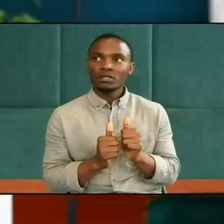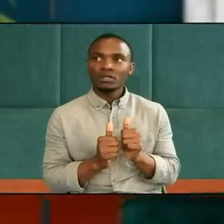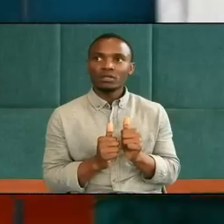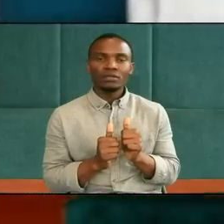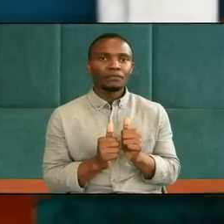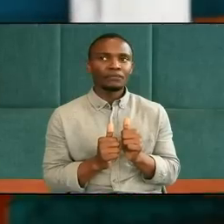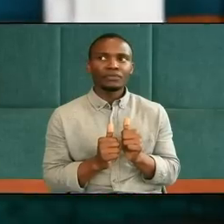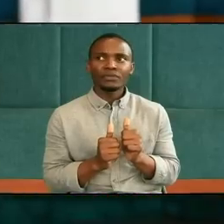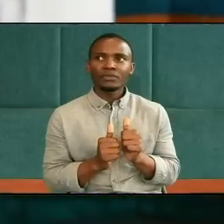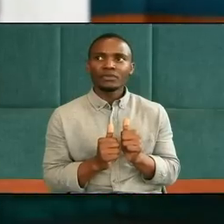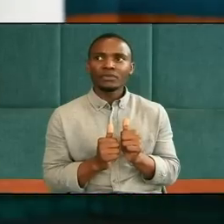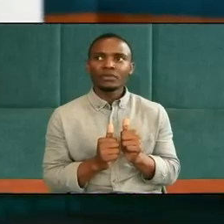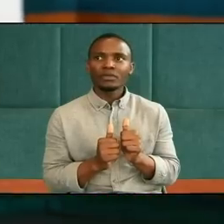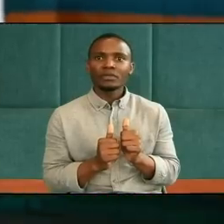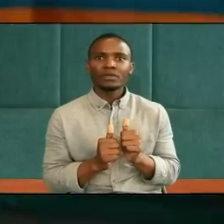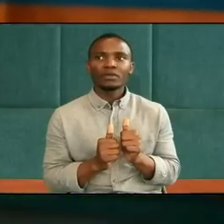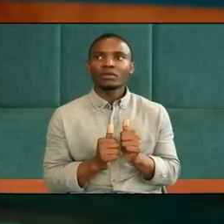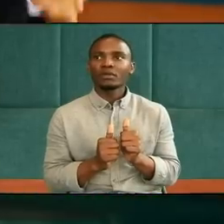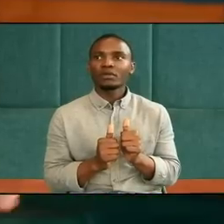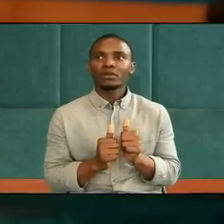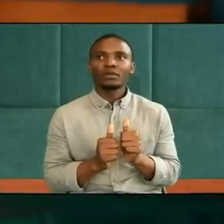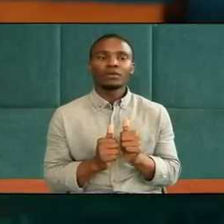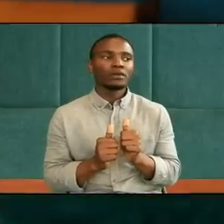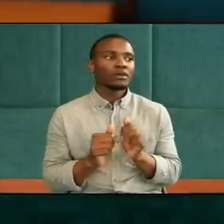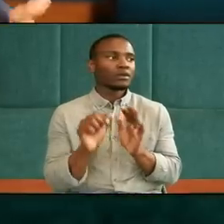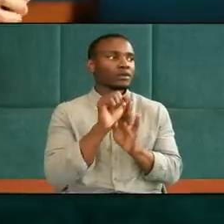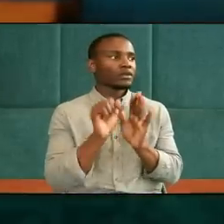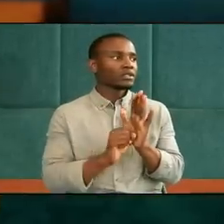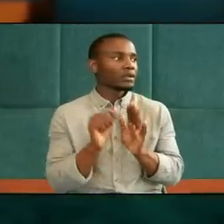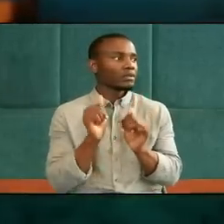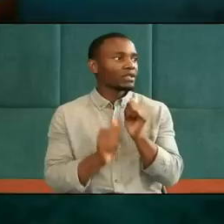Peter. Call me Peter. Your heads are bowed.